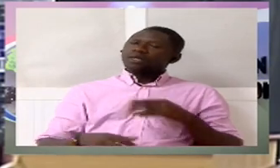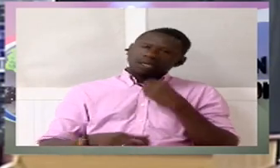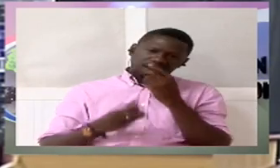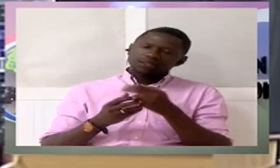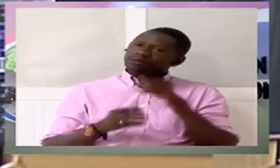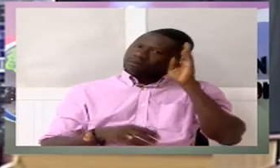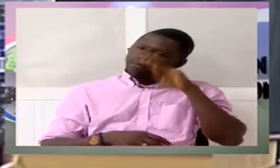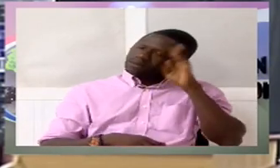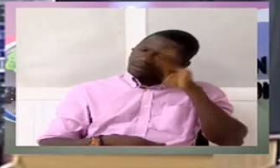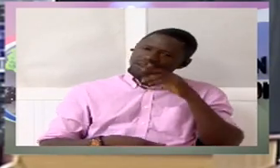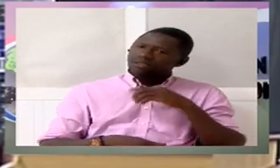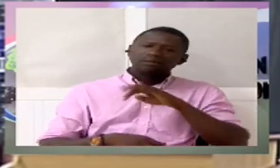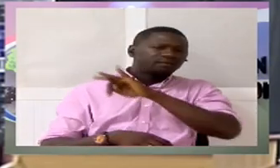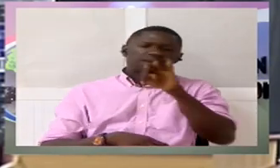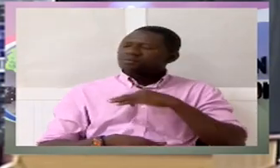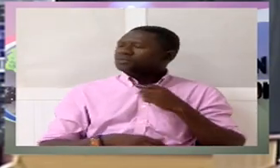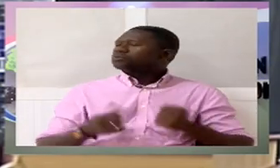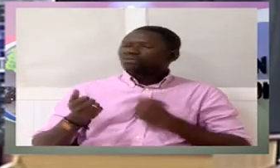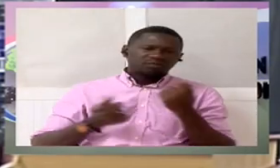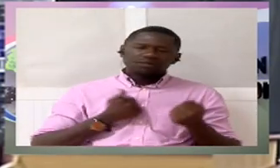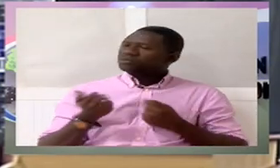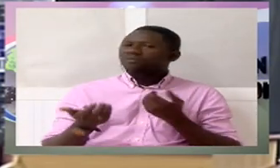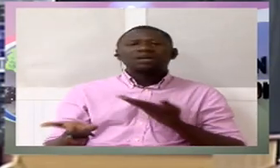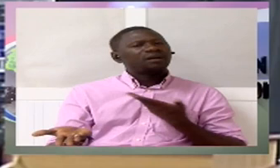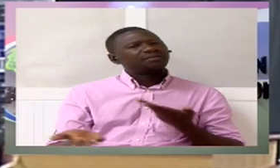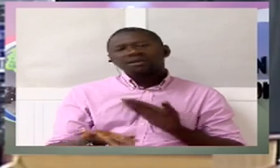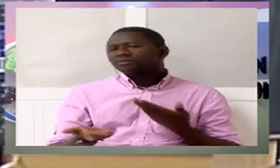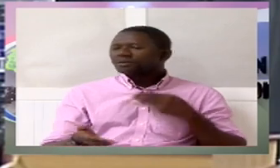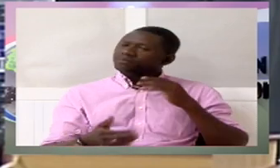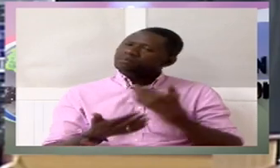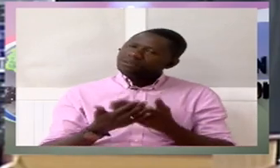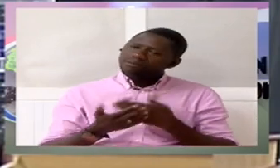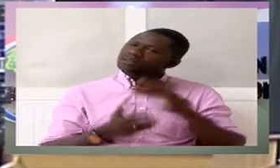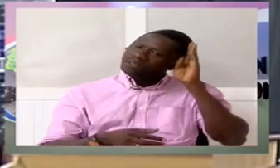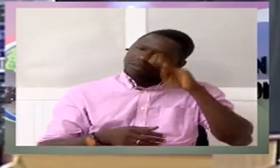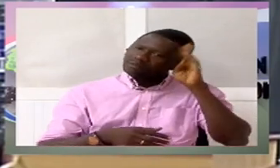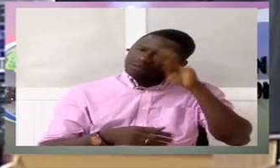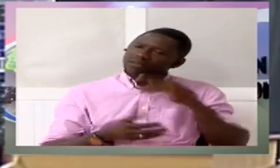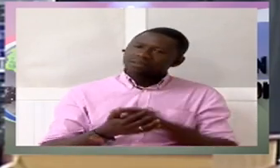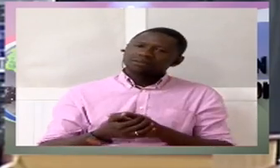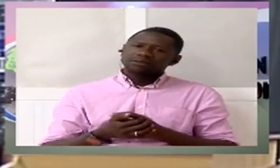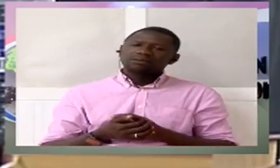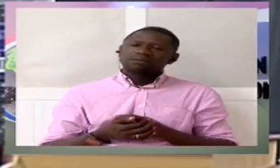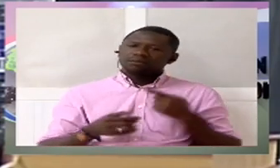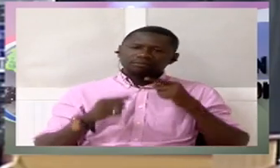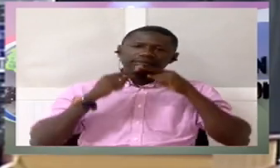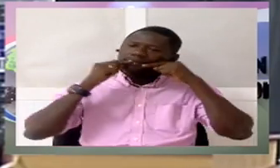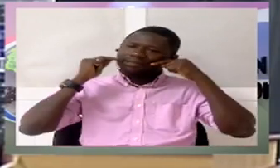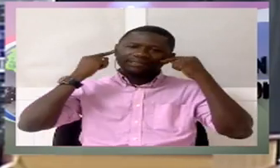said to him, Hechi, please have mercy. The family is suffering.